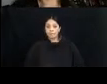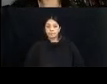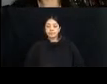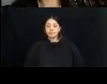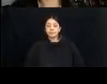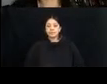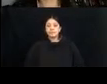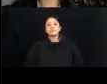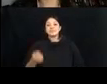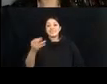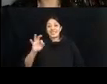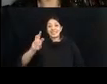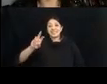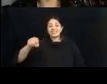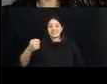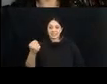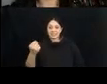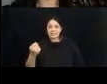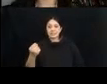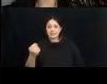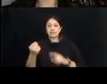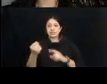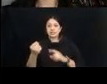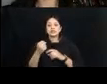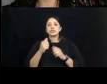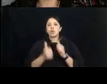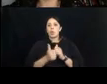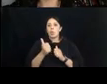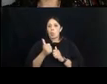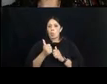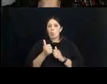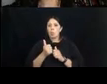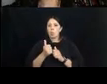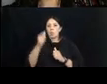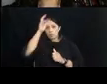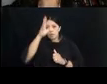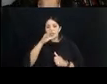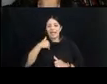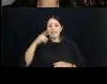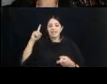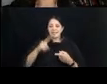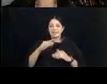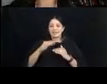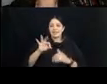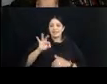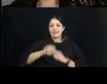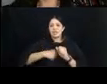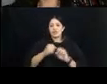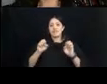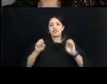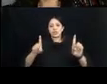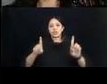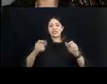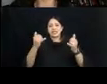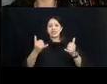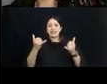the 1960s, most heads of households had less than 9 years of education. When we look at nationwide